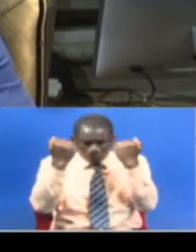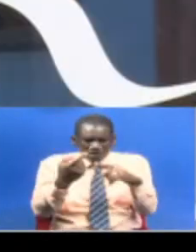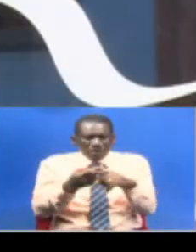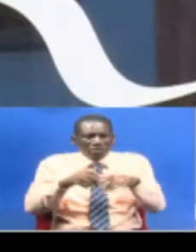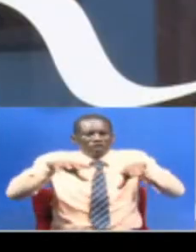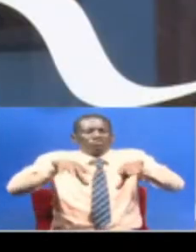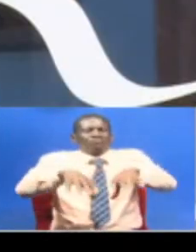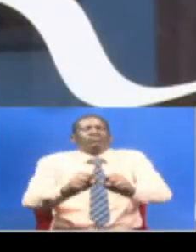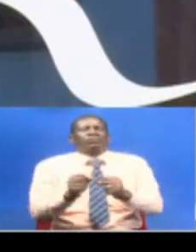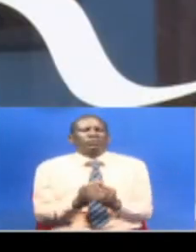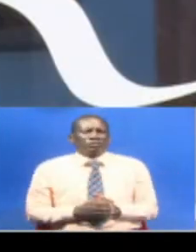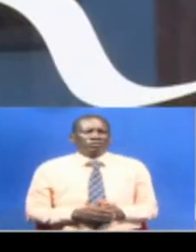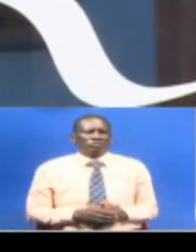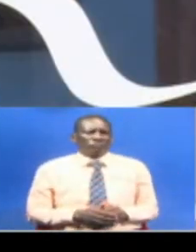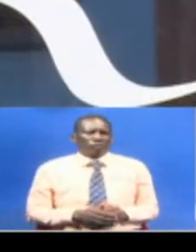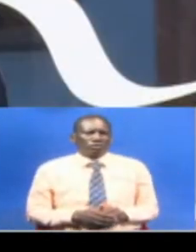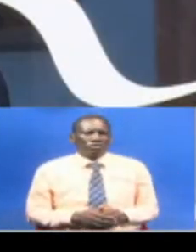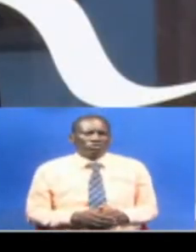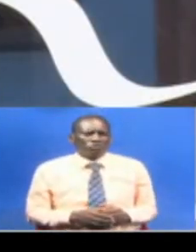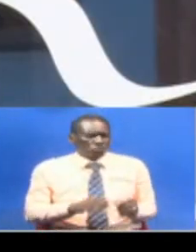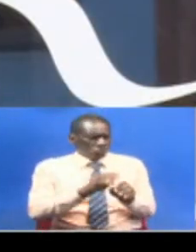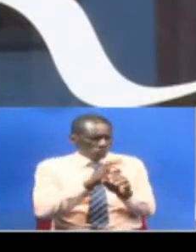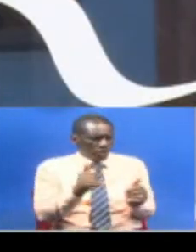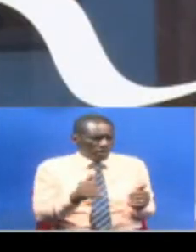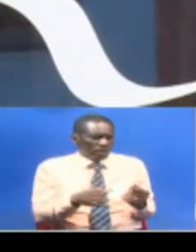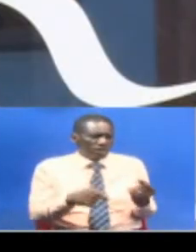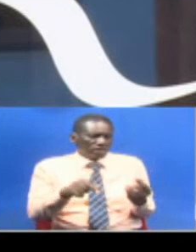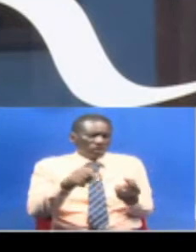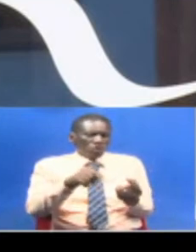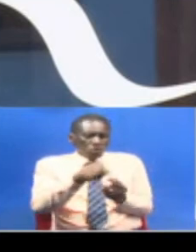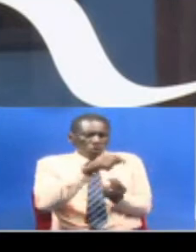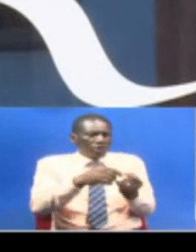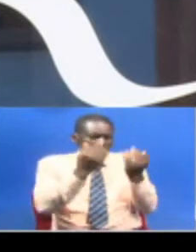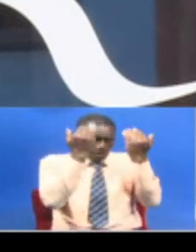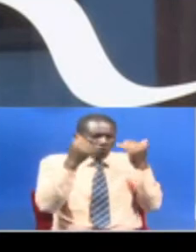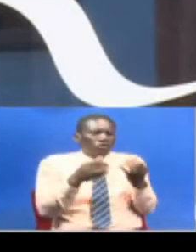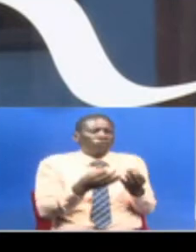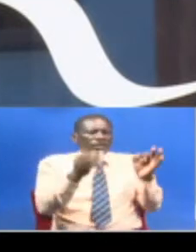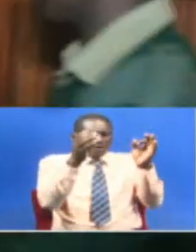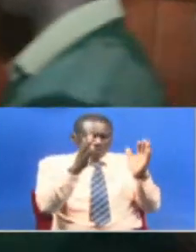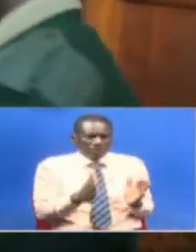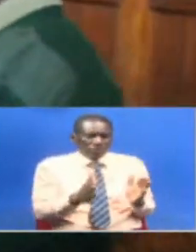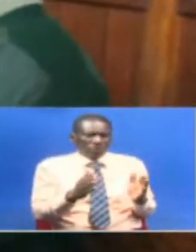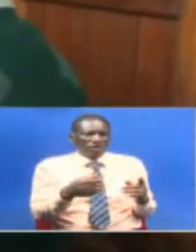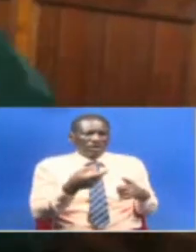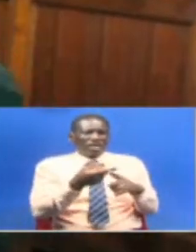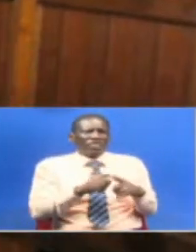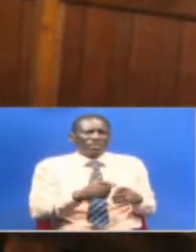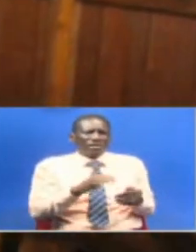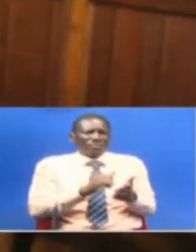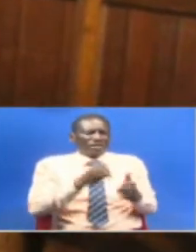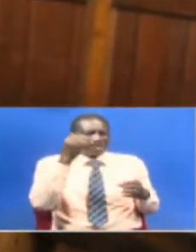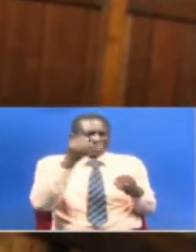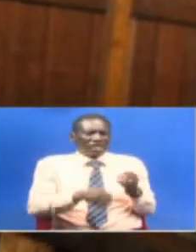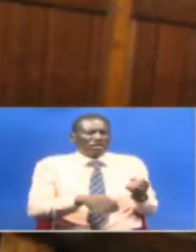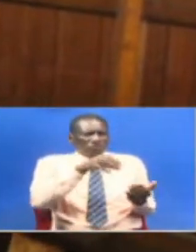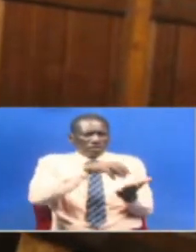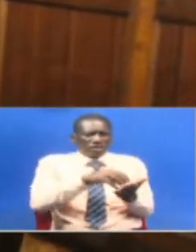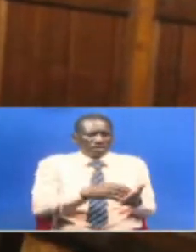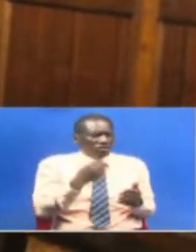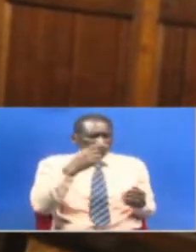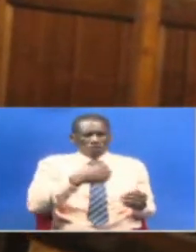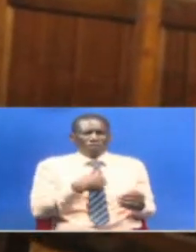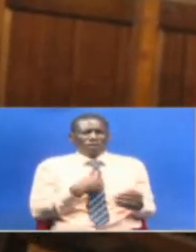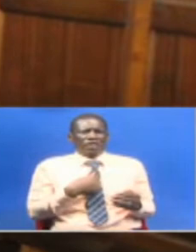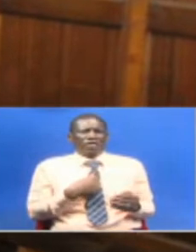abducted? Well, when a court acquits a person, then that's the end of the matter. For me, as